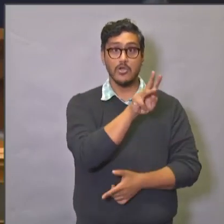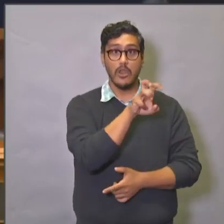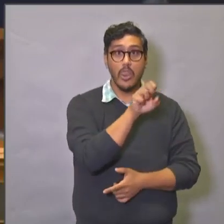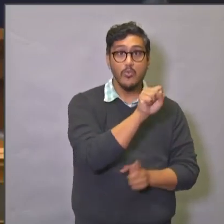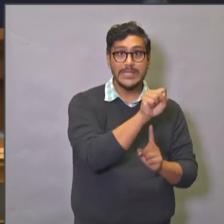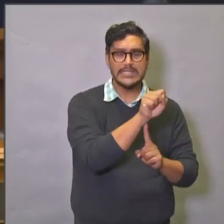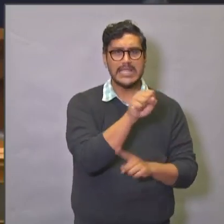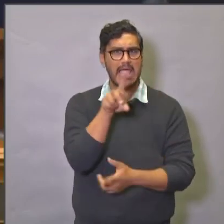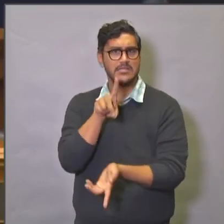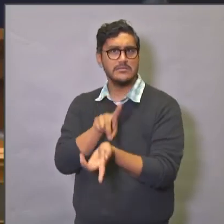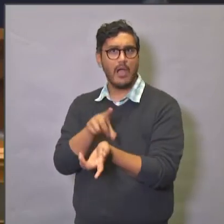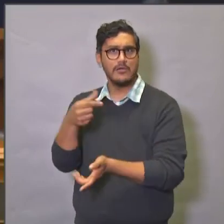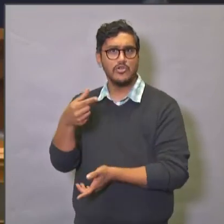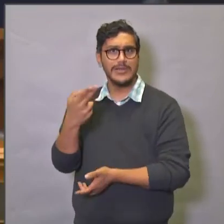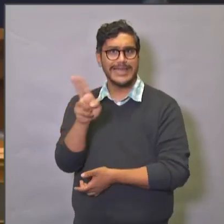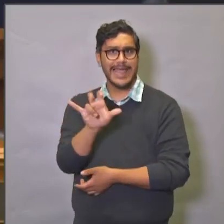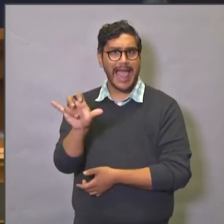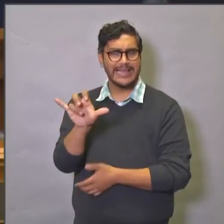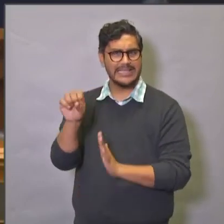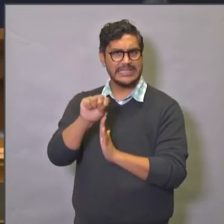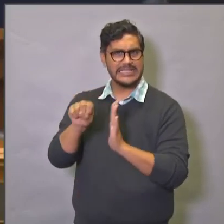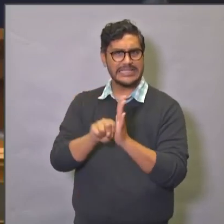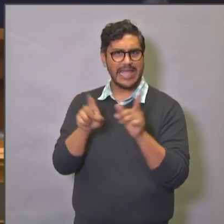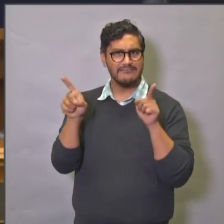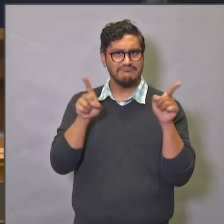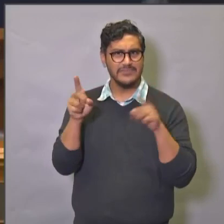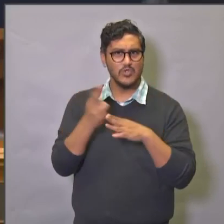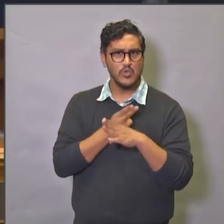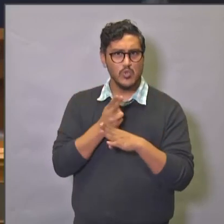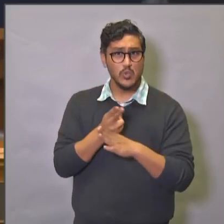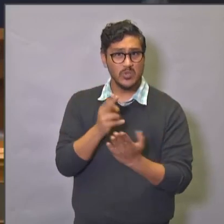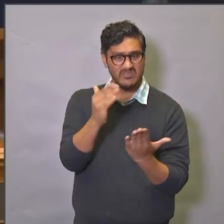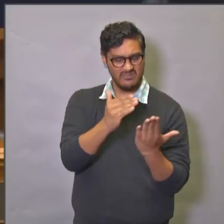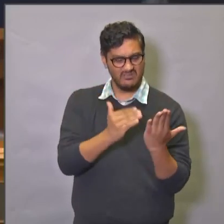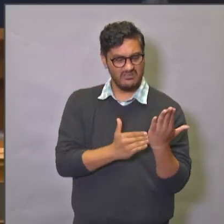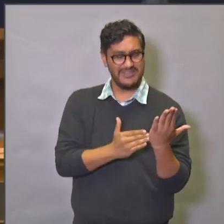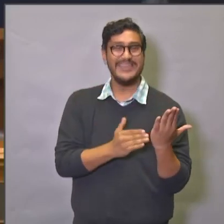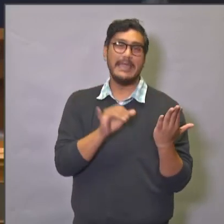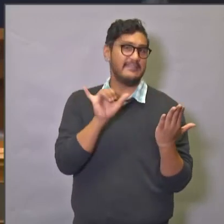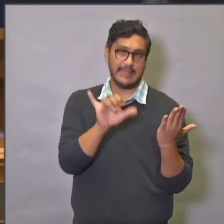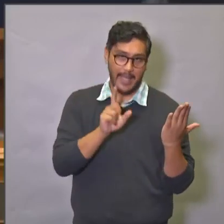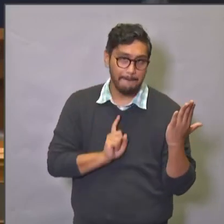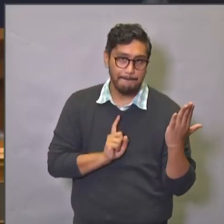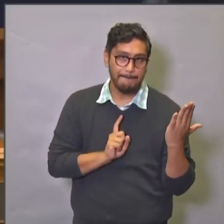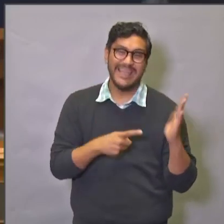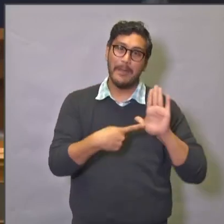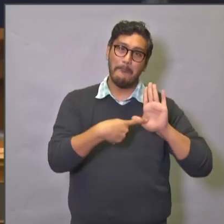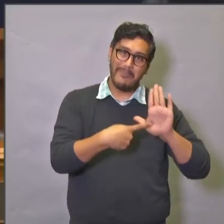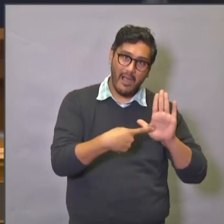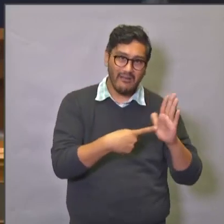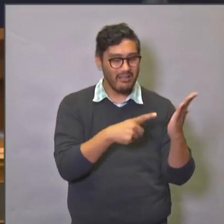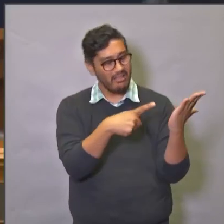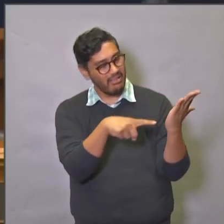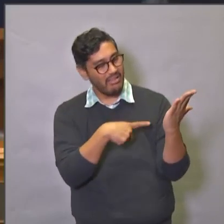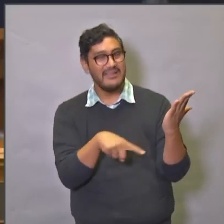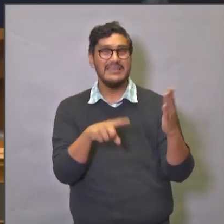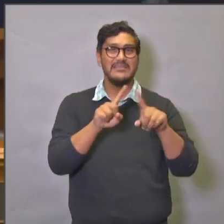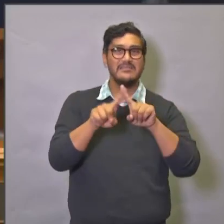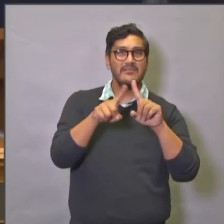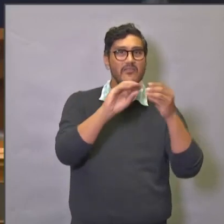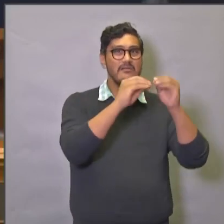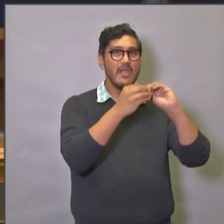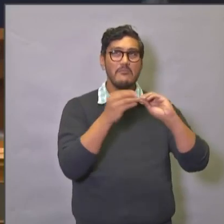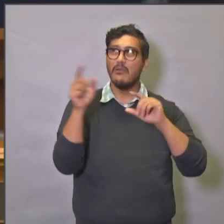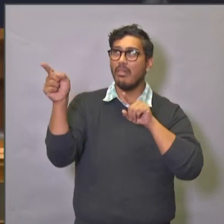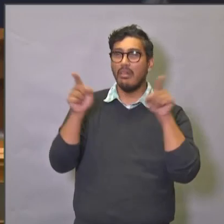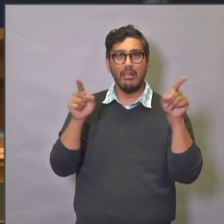that Dr. Galley and the state are using is just that. It's modeling. It uses some different numbers, especially